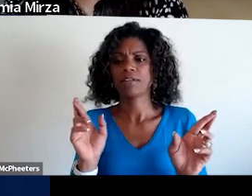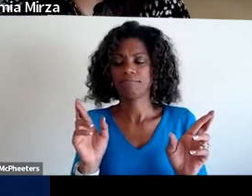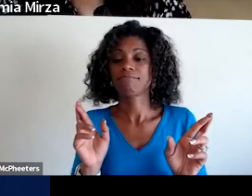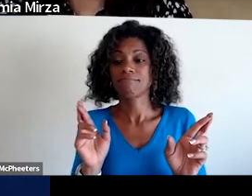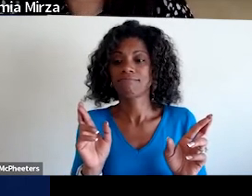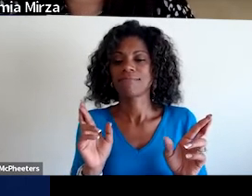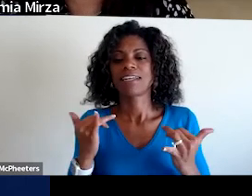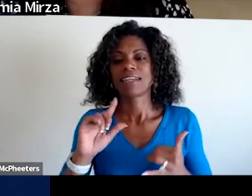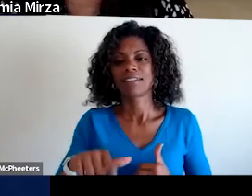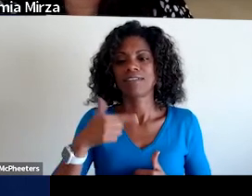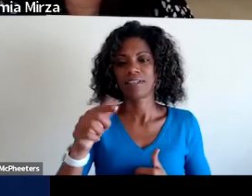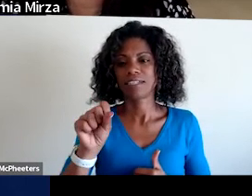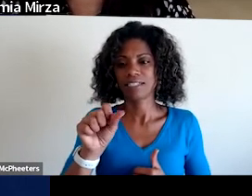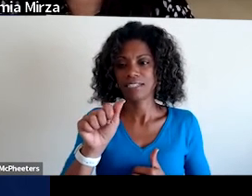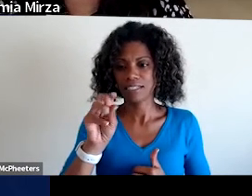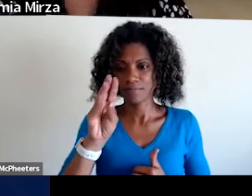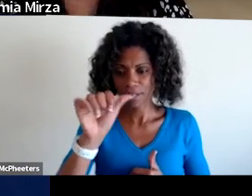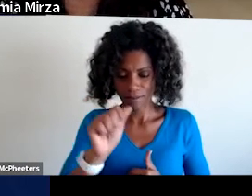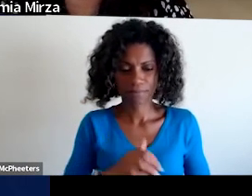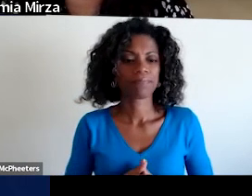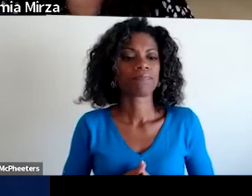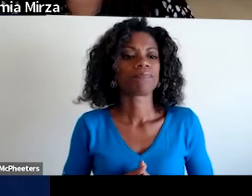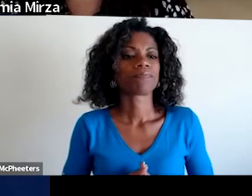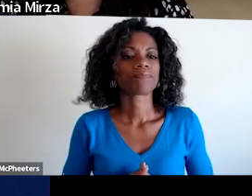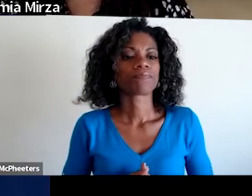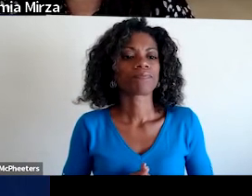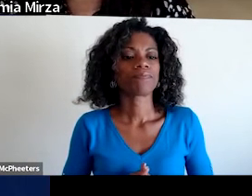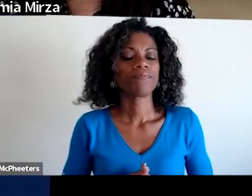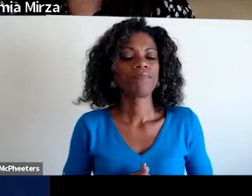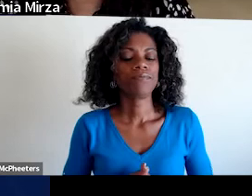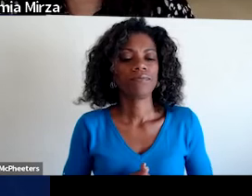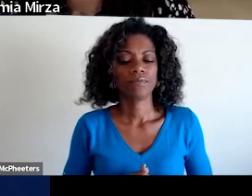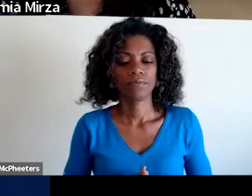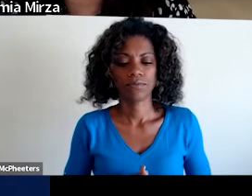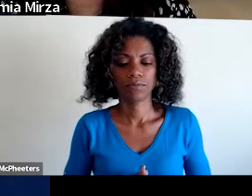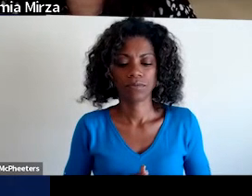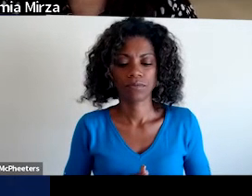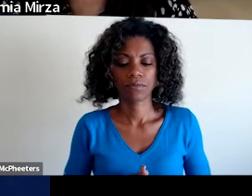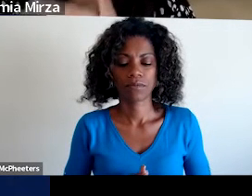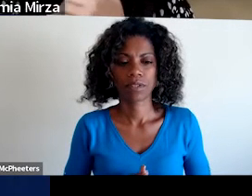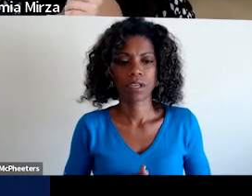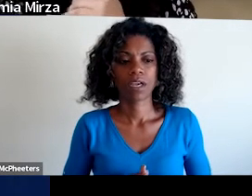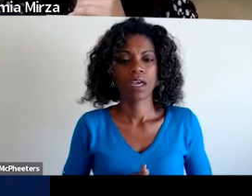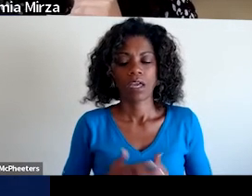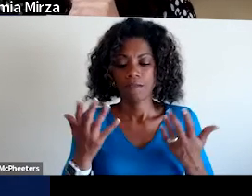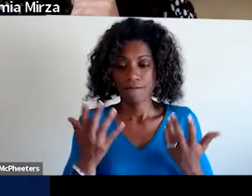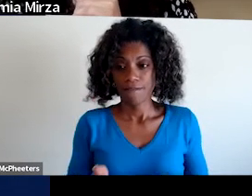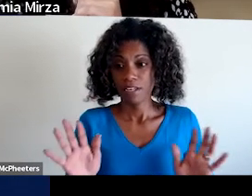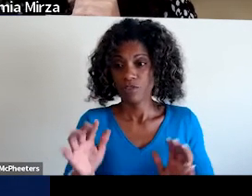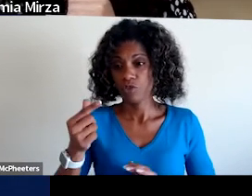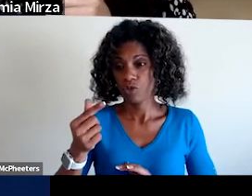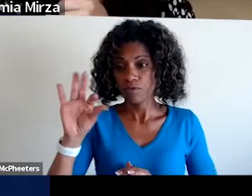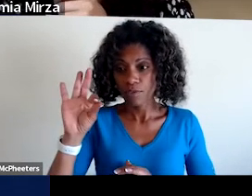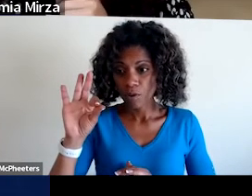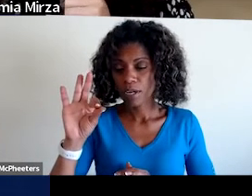2020, after George Floyd's murder, the Black Lives Matter protest, there were a lot of organizations that put out statements of